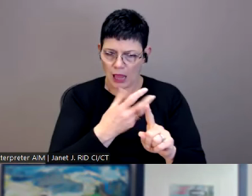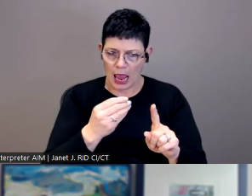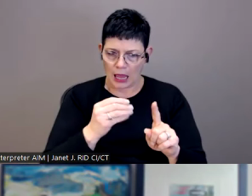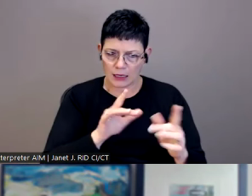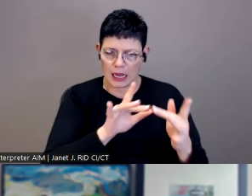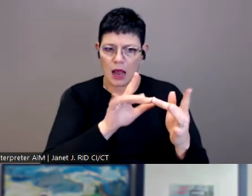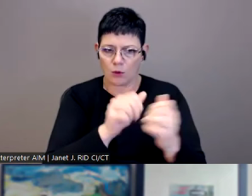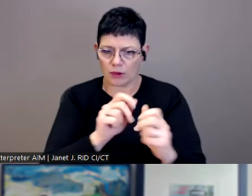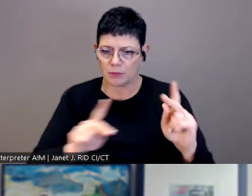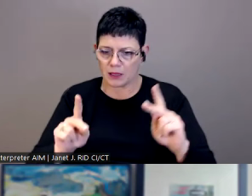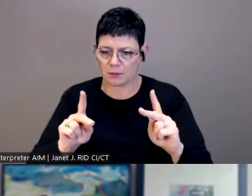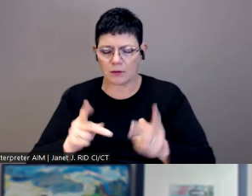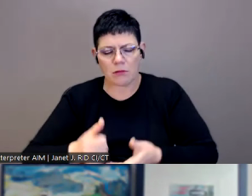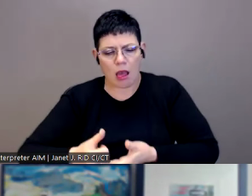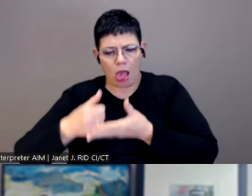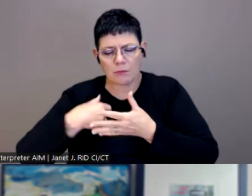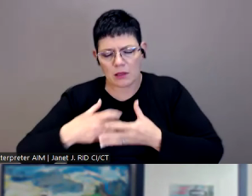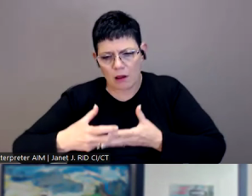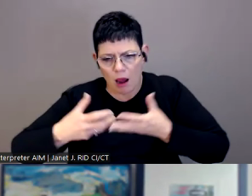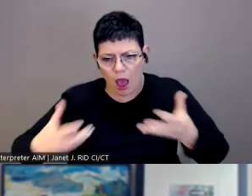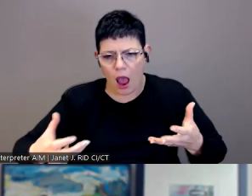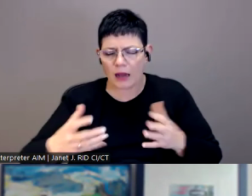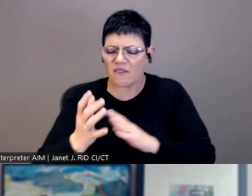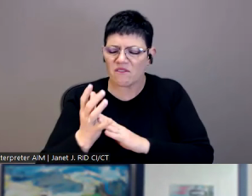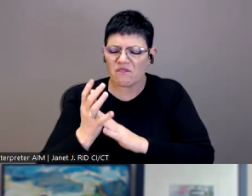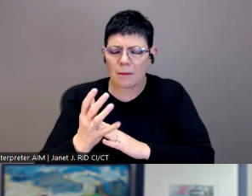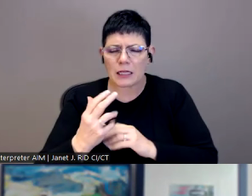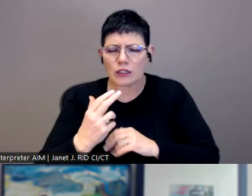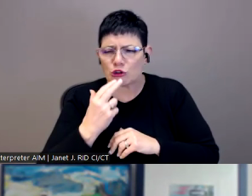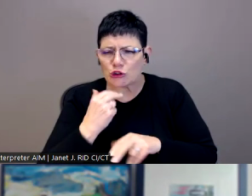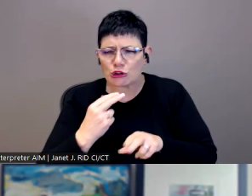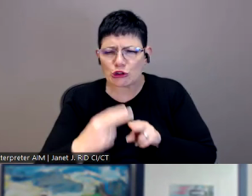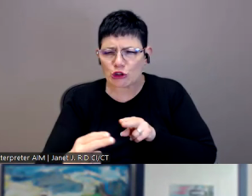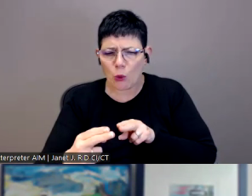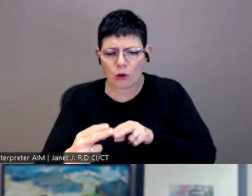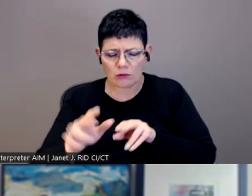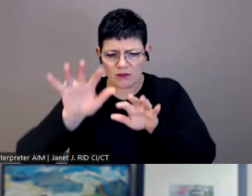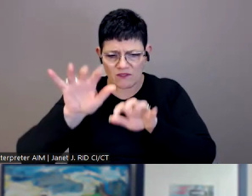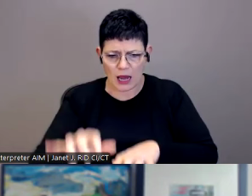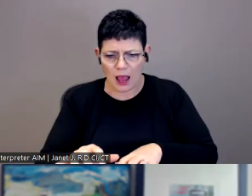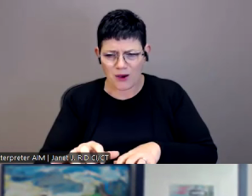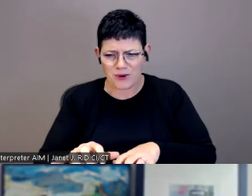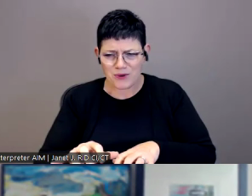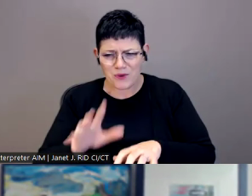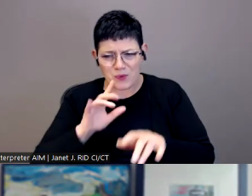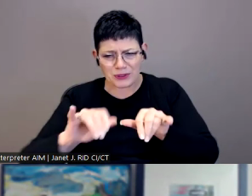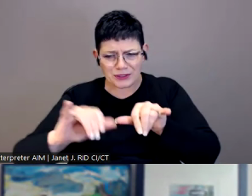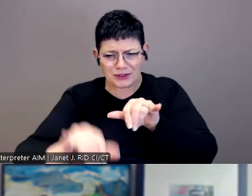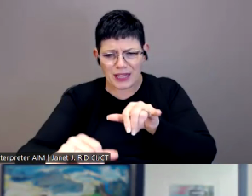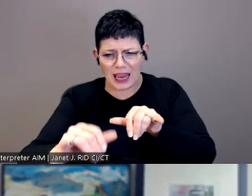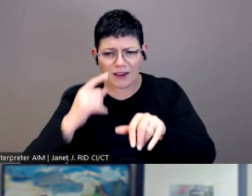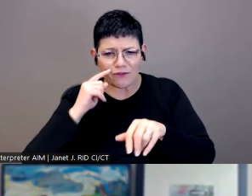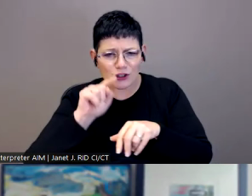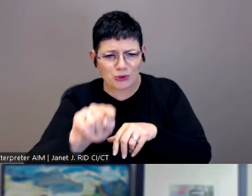great help to us if you would take 5 minutes. It's very brief, and we'll stay on the line as